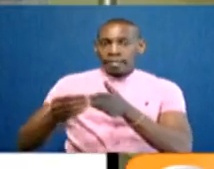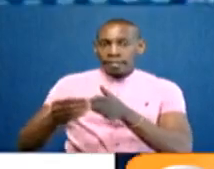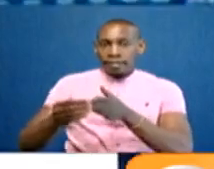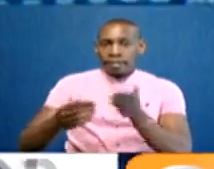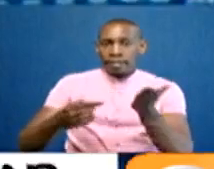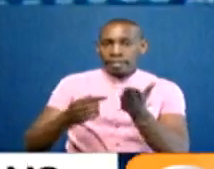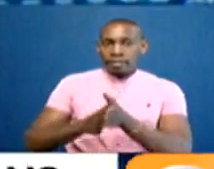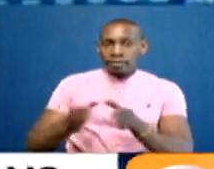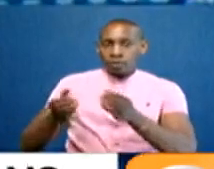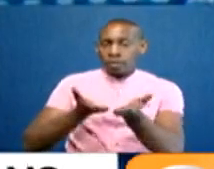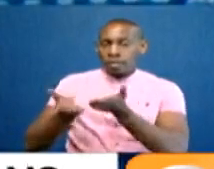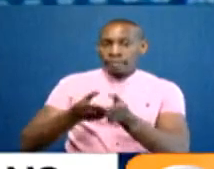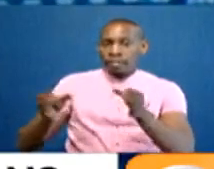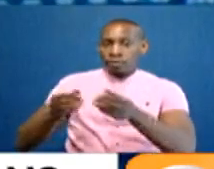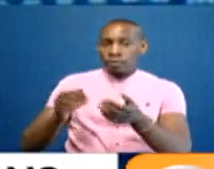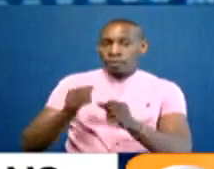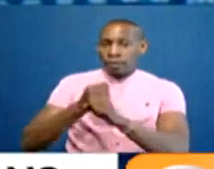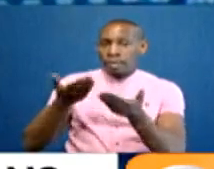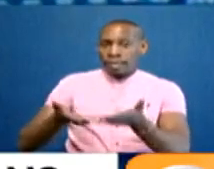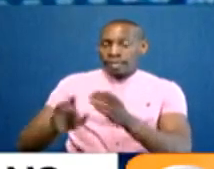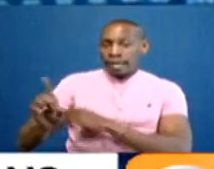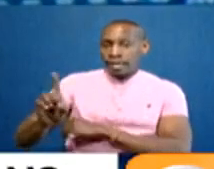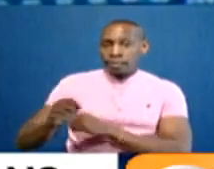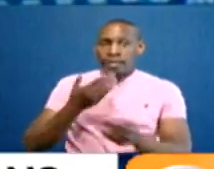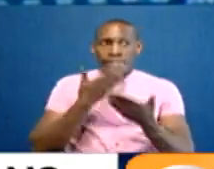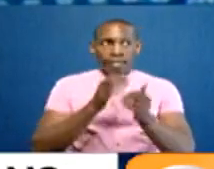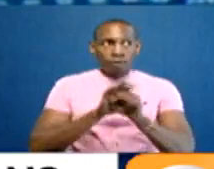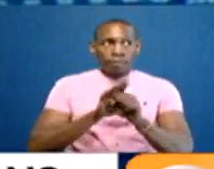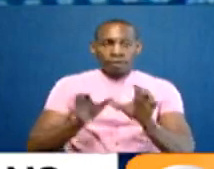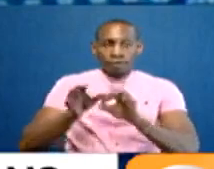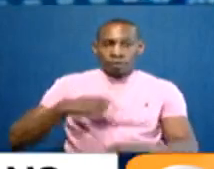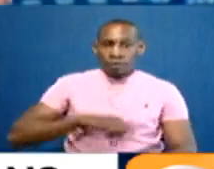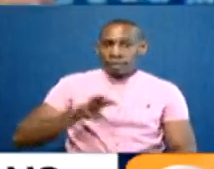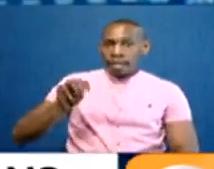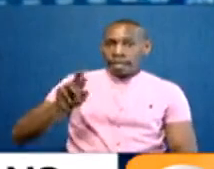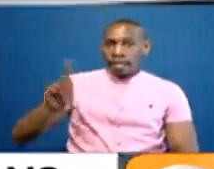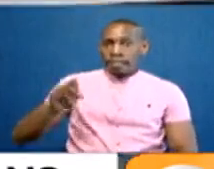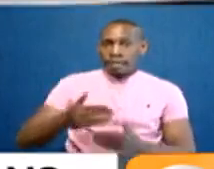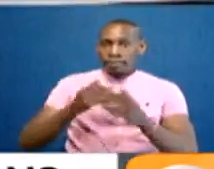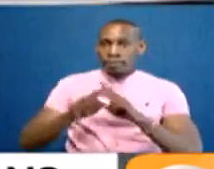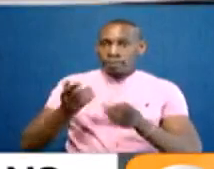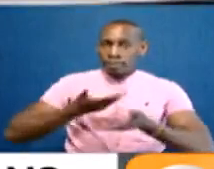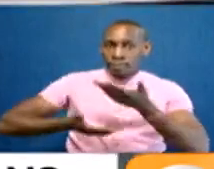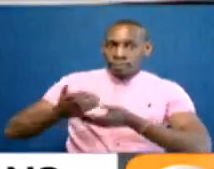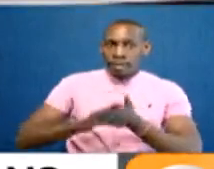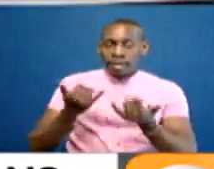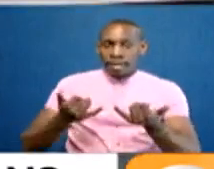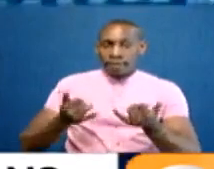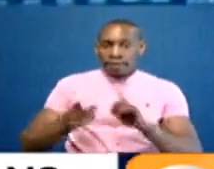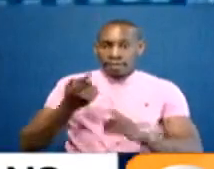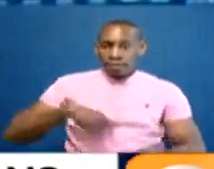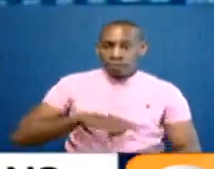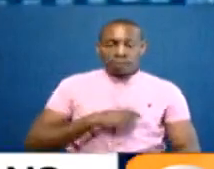a digital growth services firm based here in Nairobi. Many thanks for joining us, Mark. Before we get into our conversation, let's take a